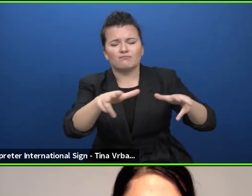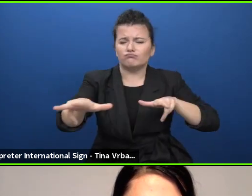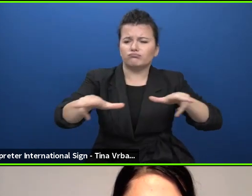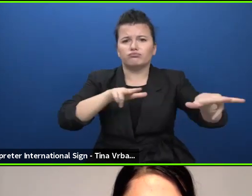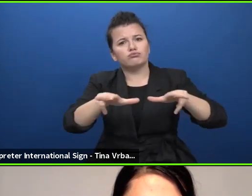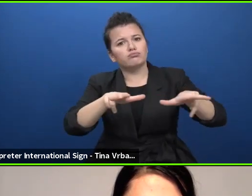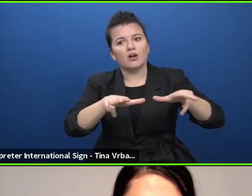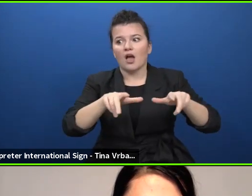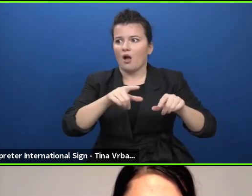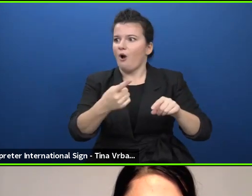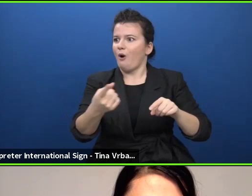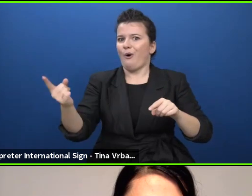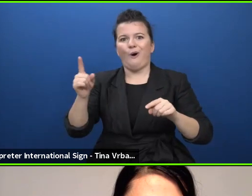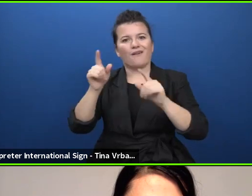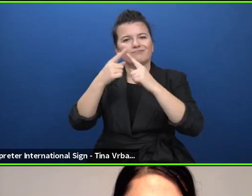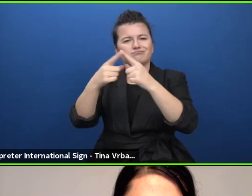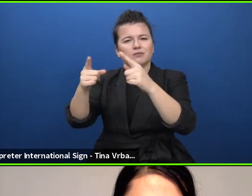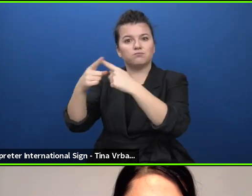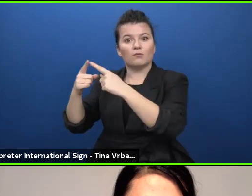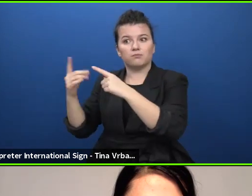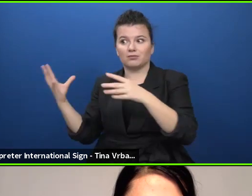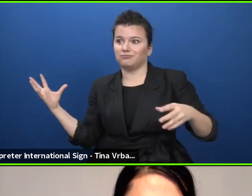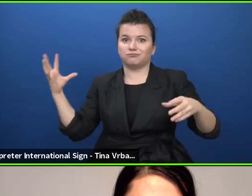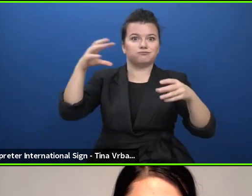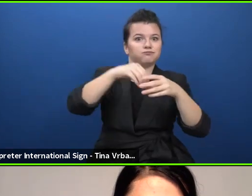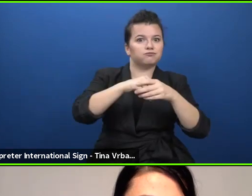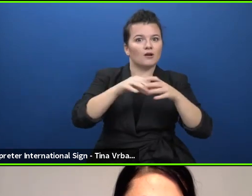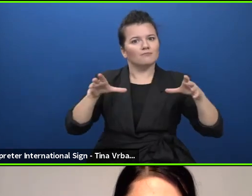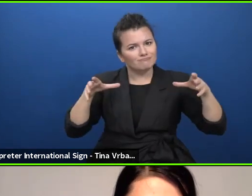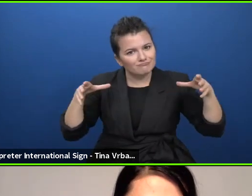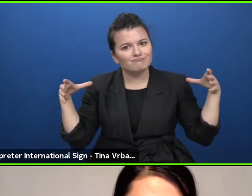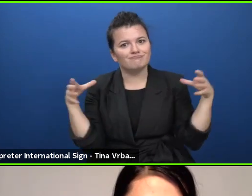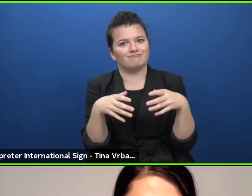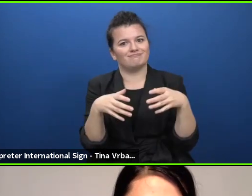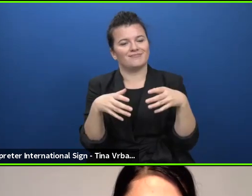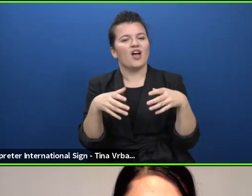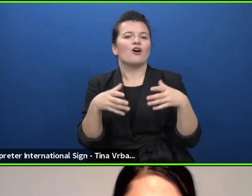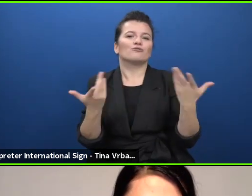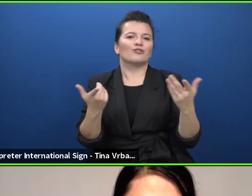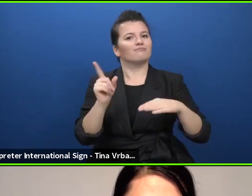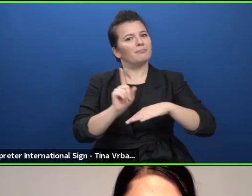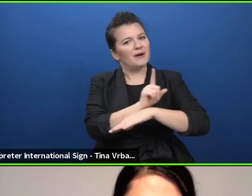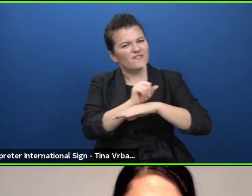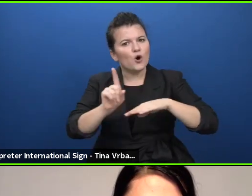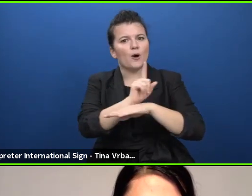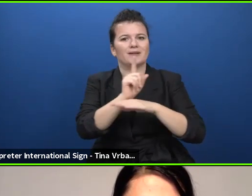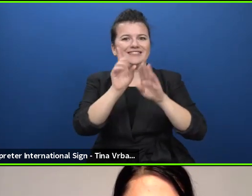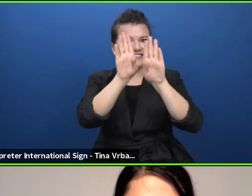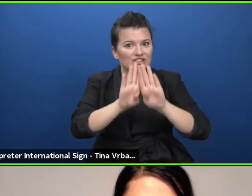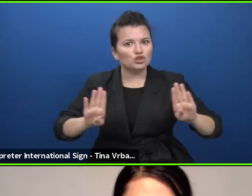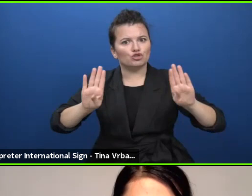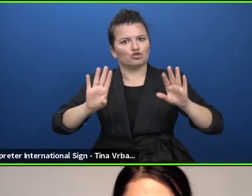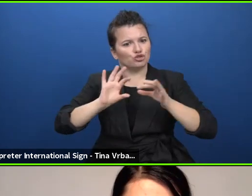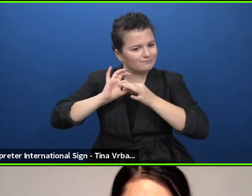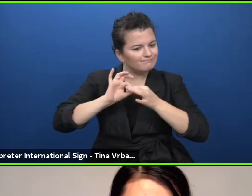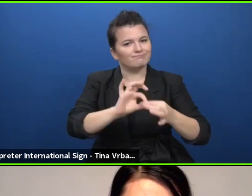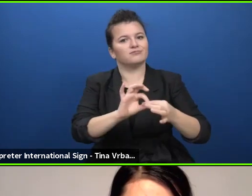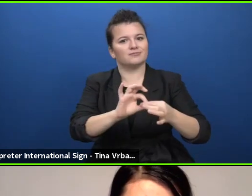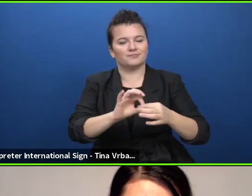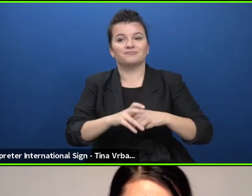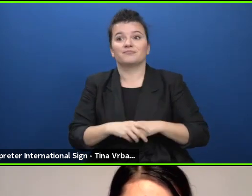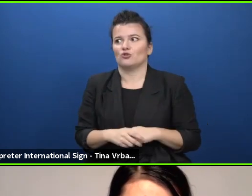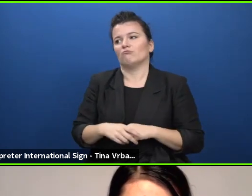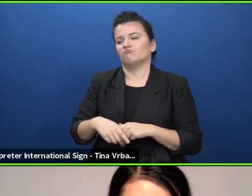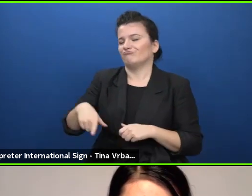reaching out to the sector together in the frame of the European, of the German European Presidency,